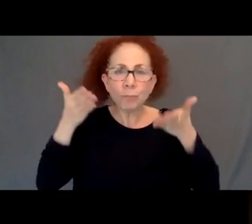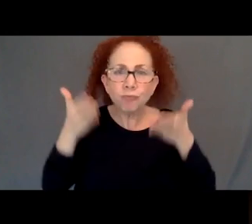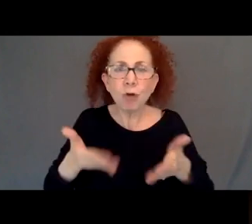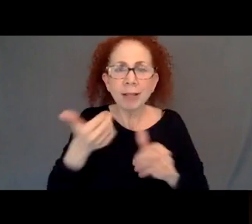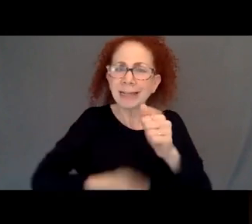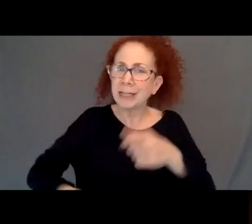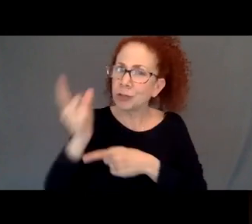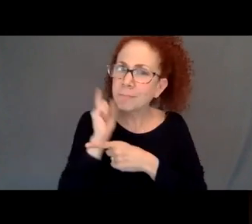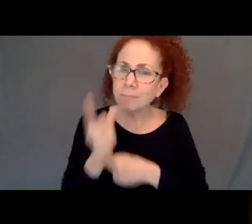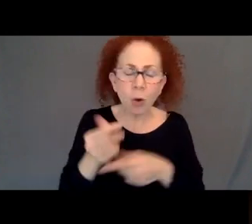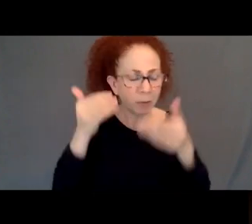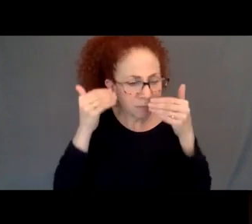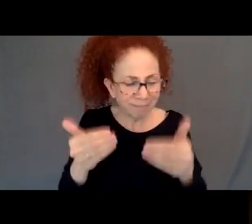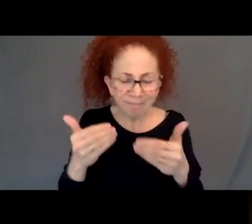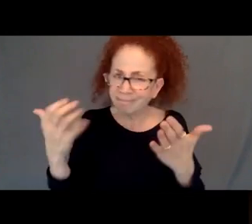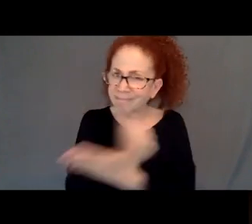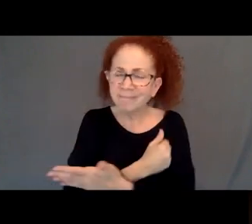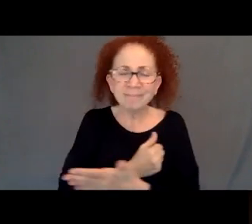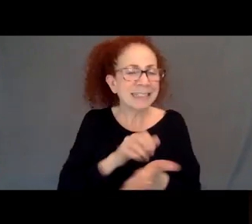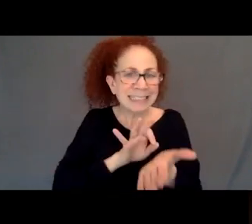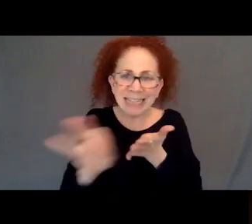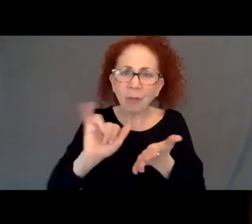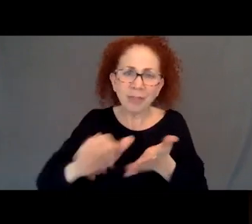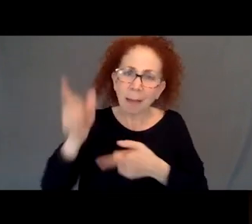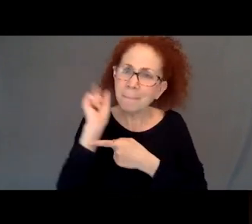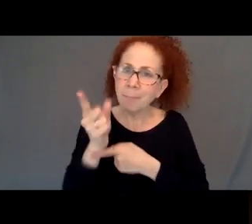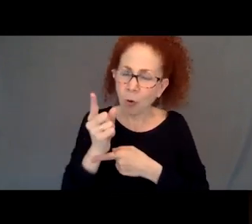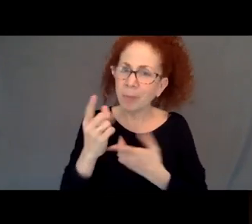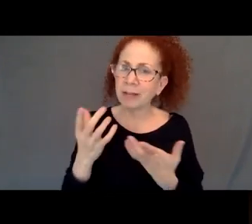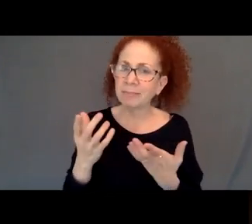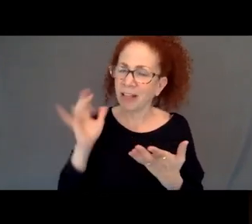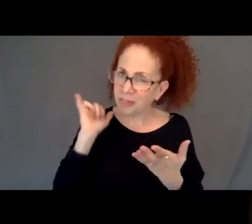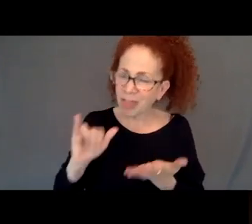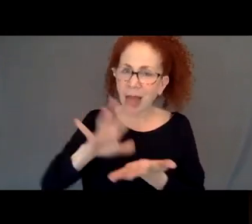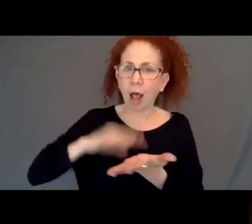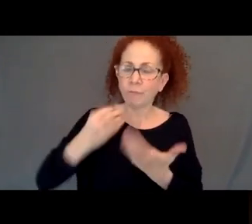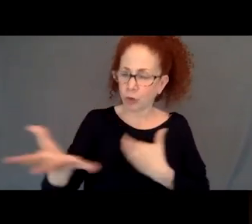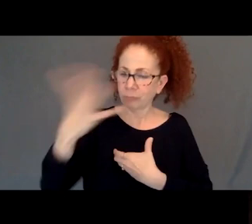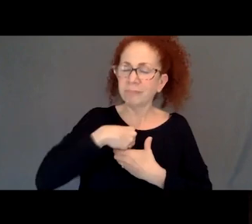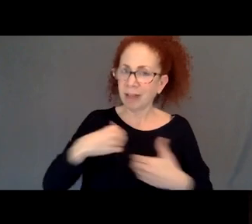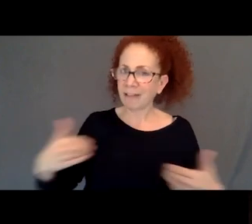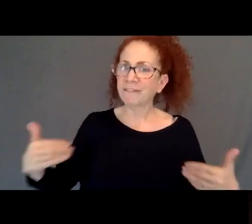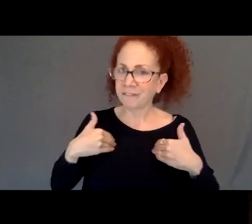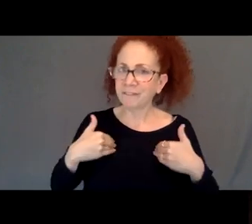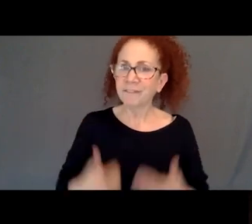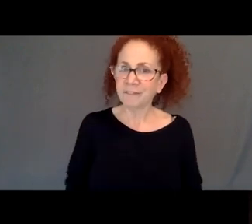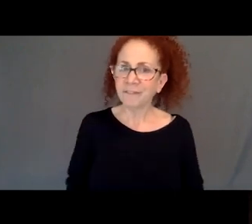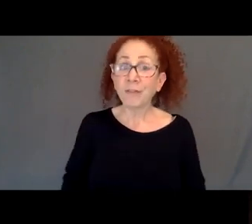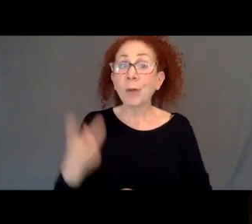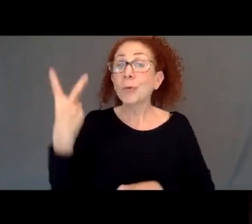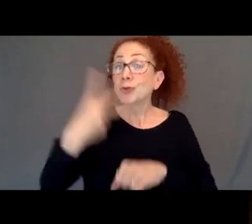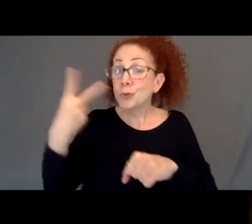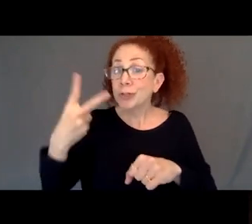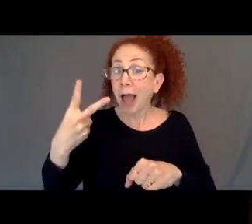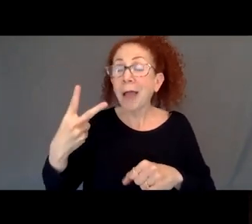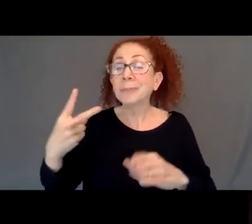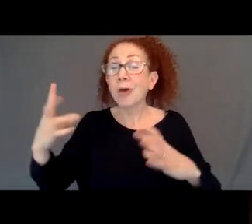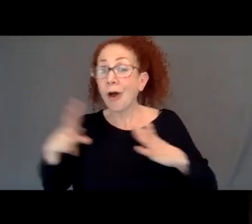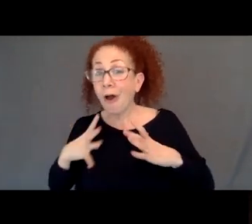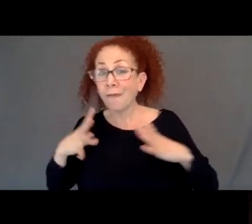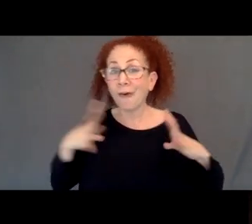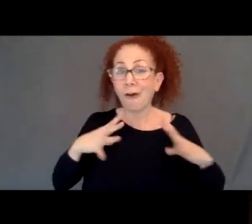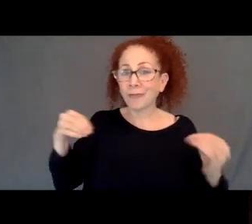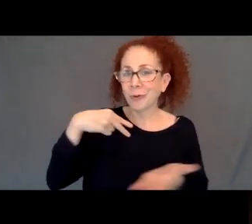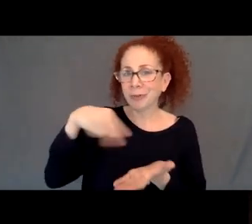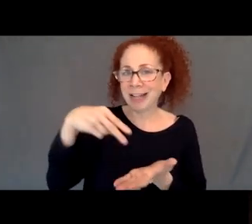each moment and just make it count for what it's worth. So that's definitely something I've like learned throughout my two times of like having an extended period